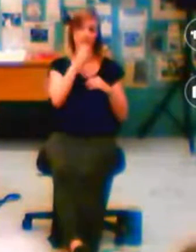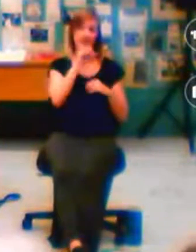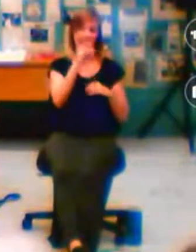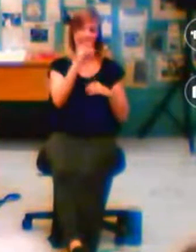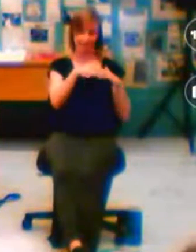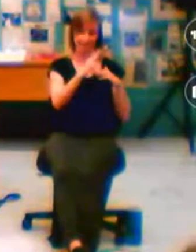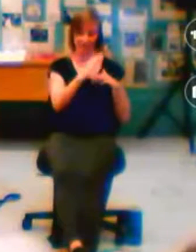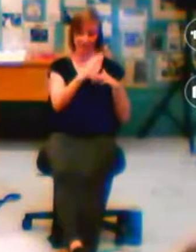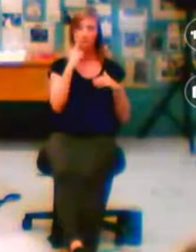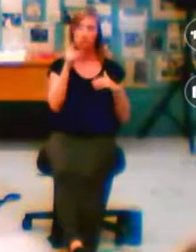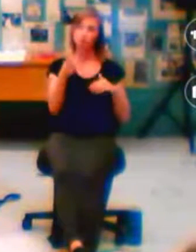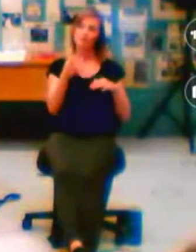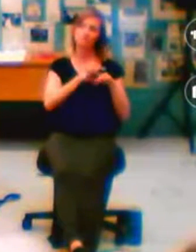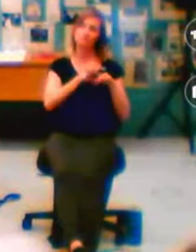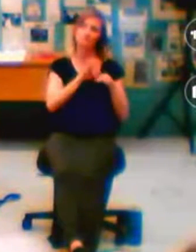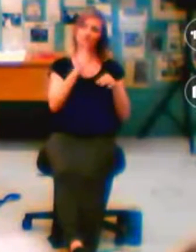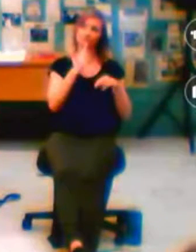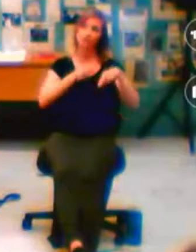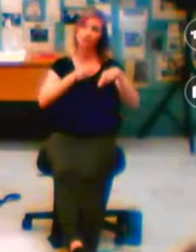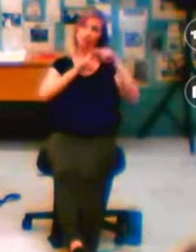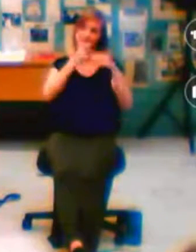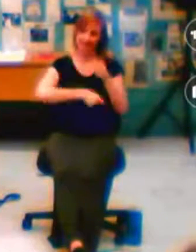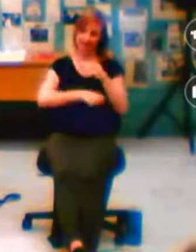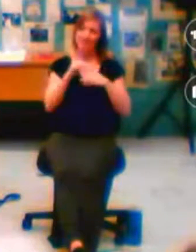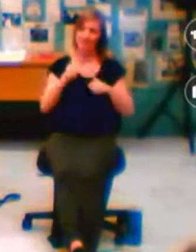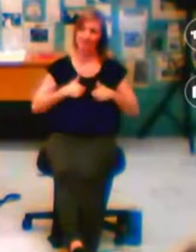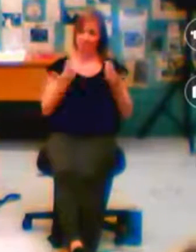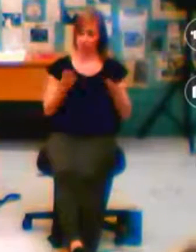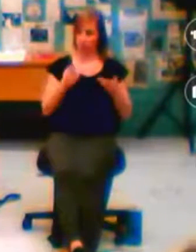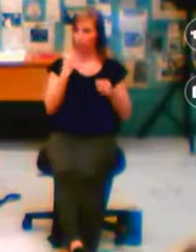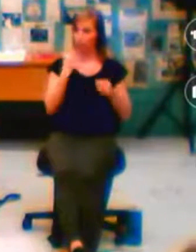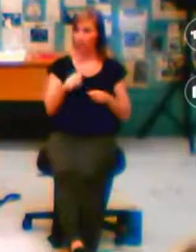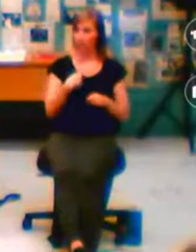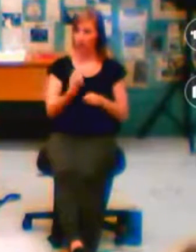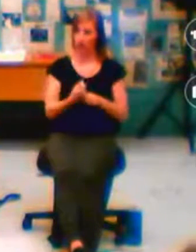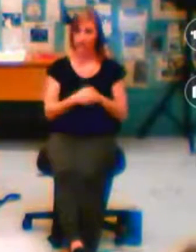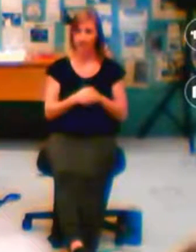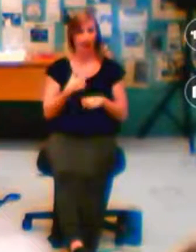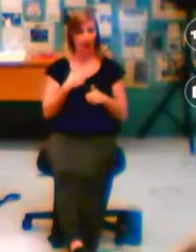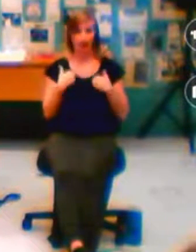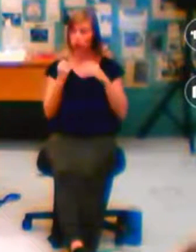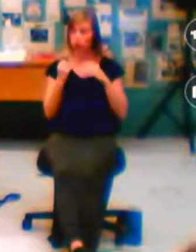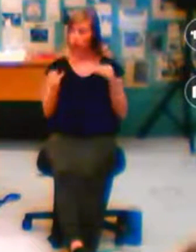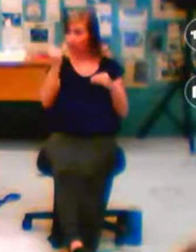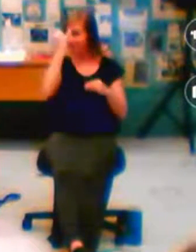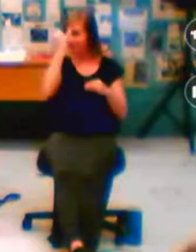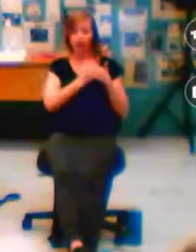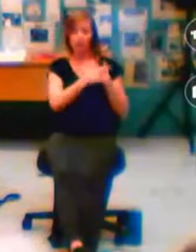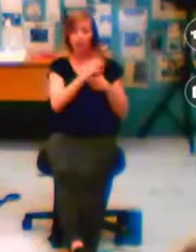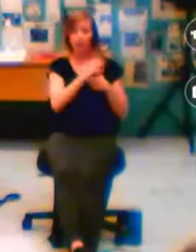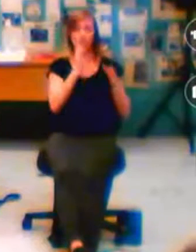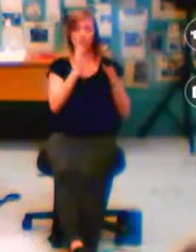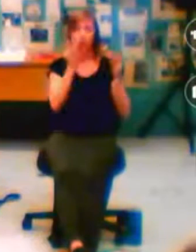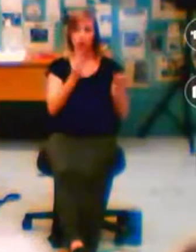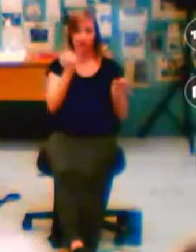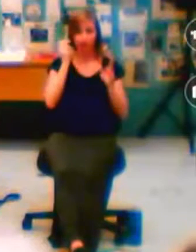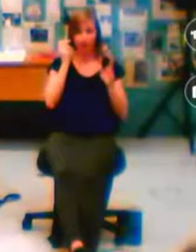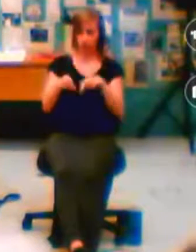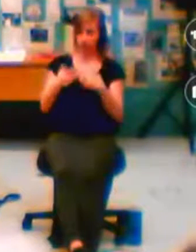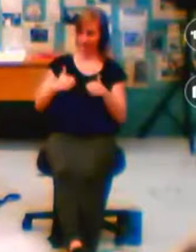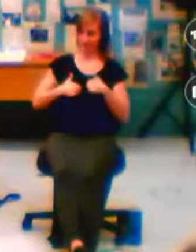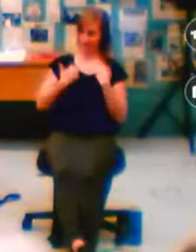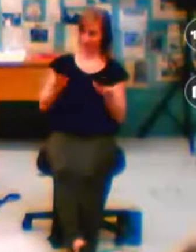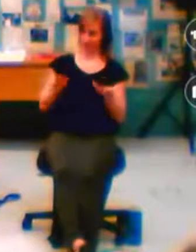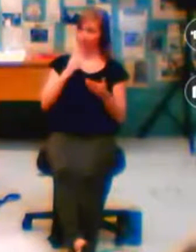resident. To vote in the tax elections, you have to be at least, and you have to be 18. You have to be at least 18 to vote